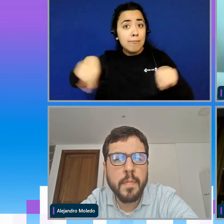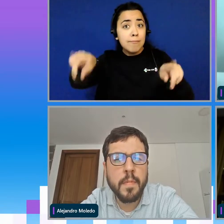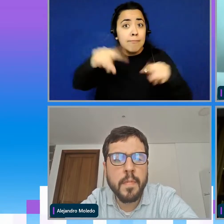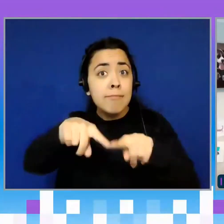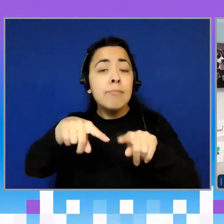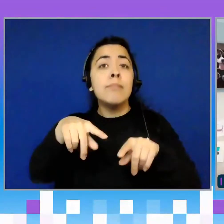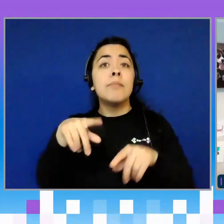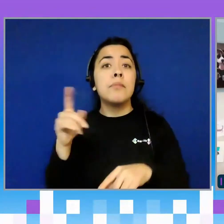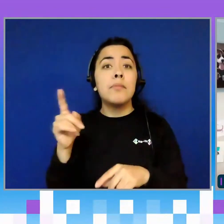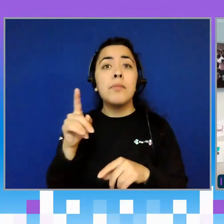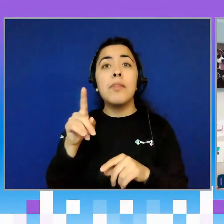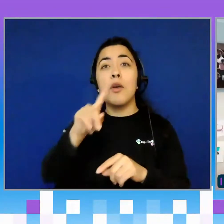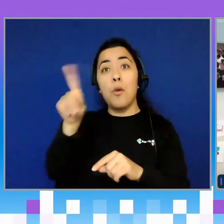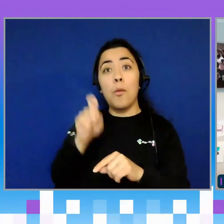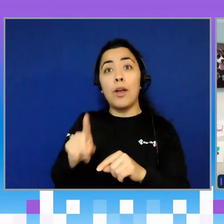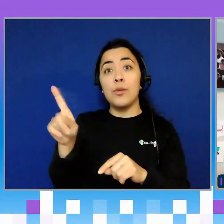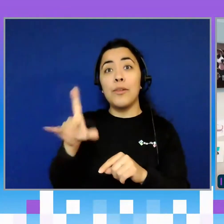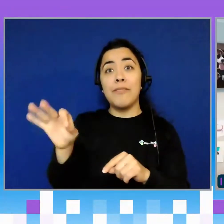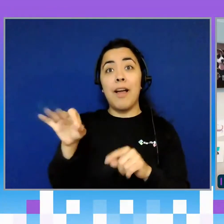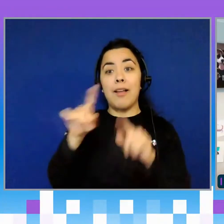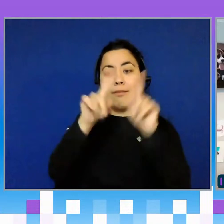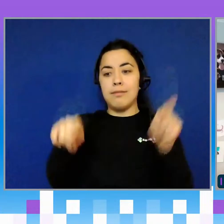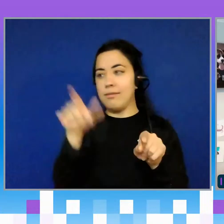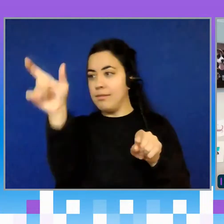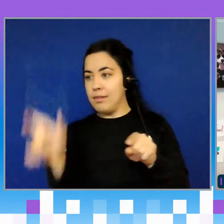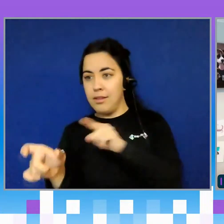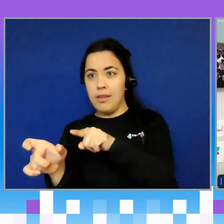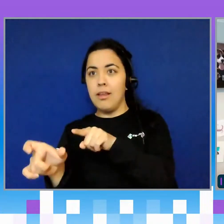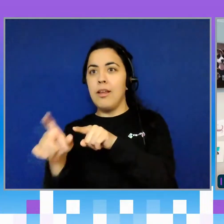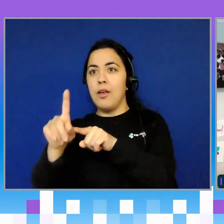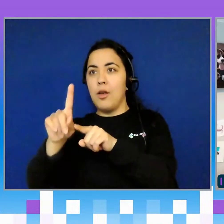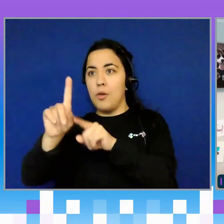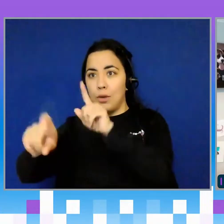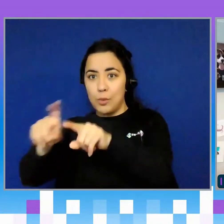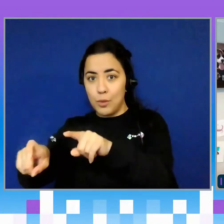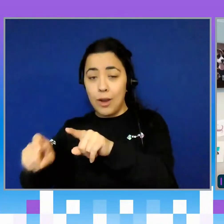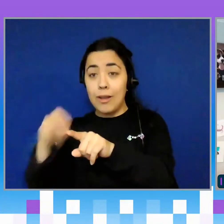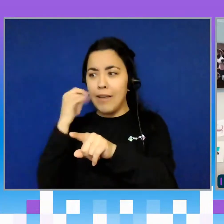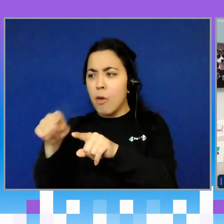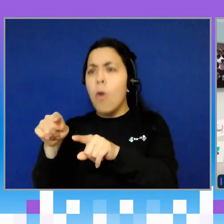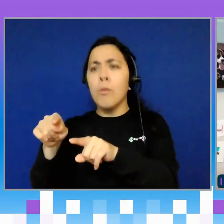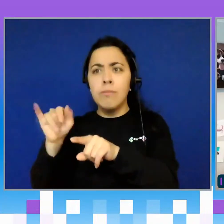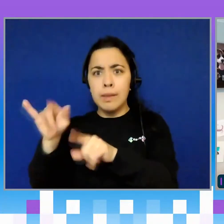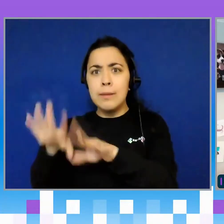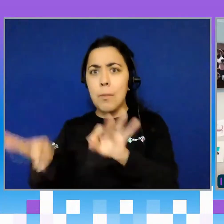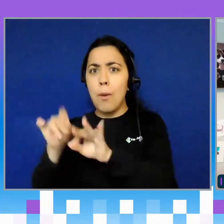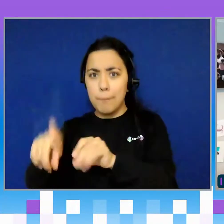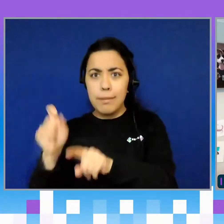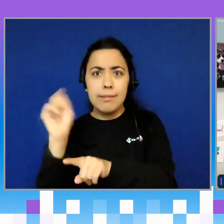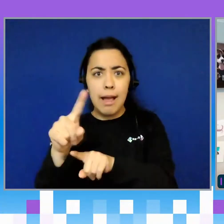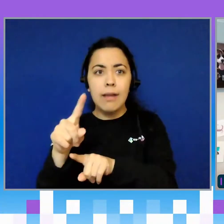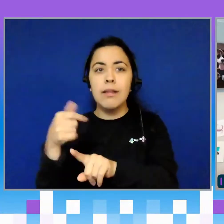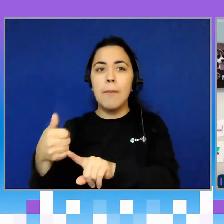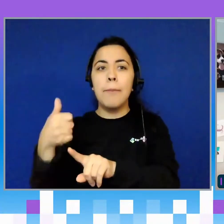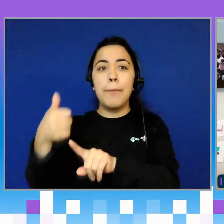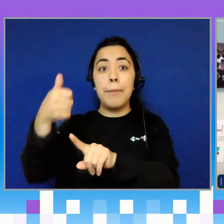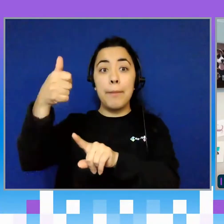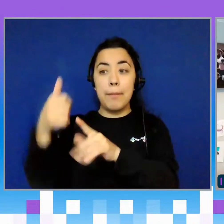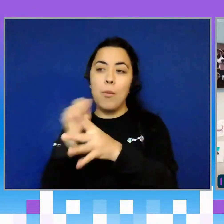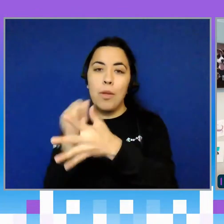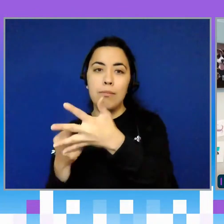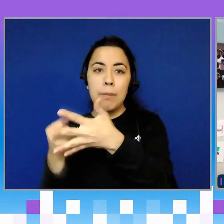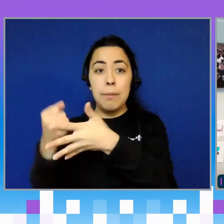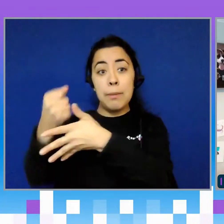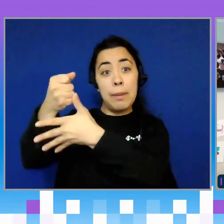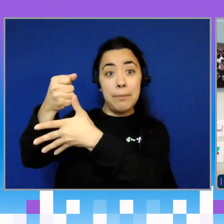to the questions section, upvote the questions that you think are most important that need to be asked, especially